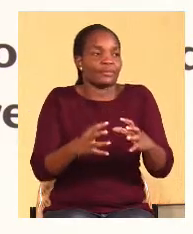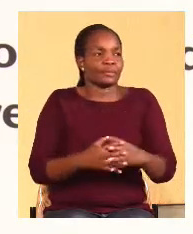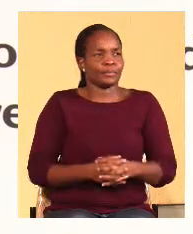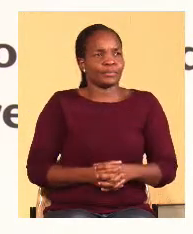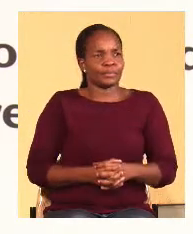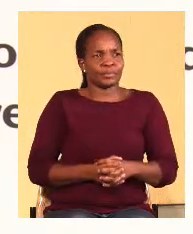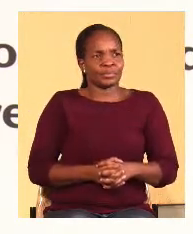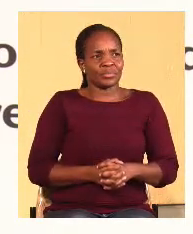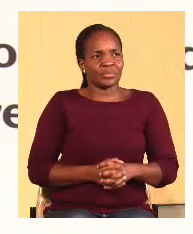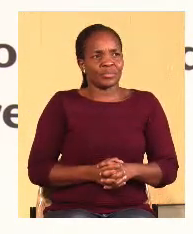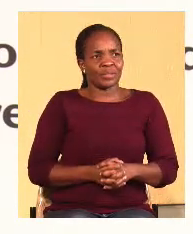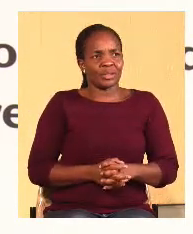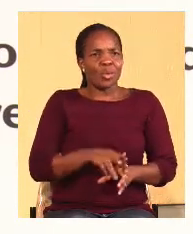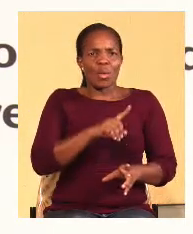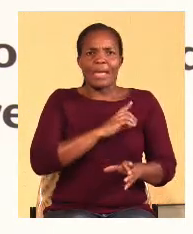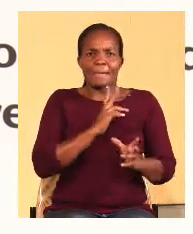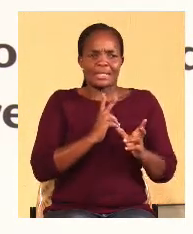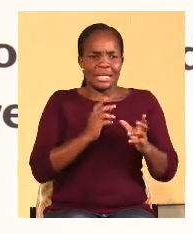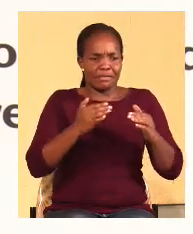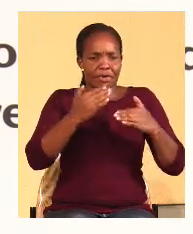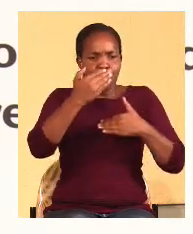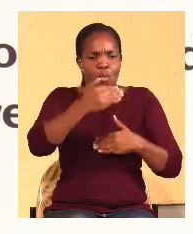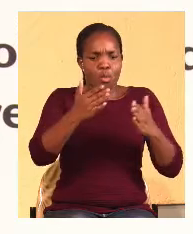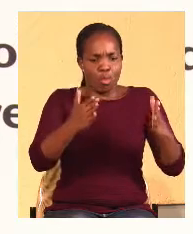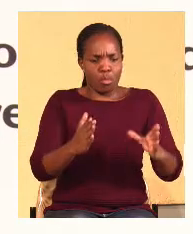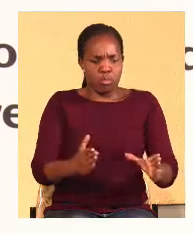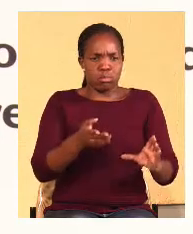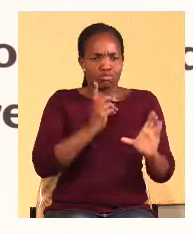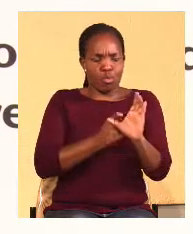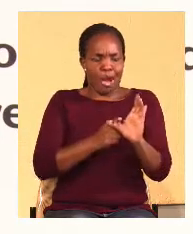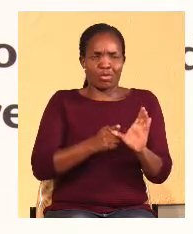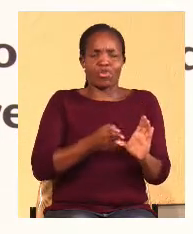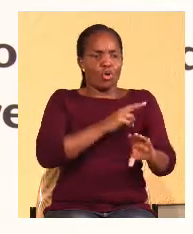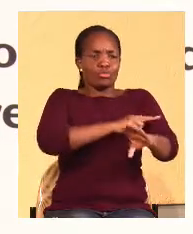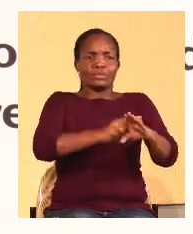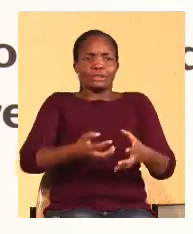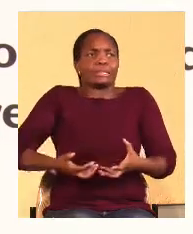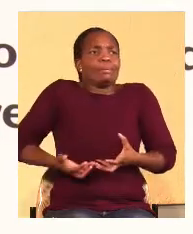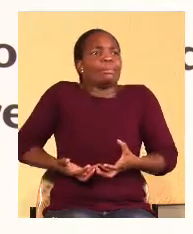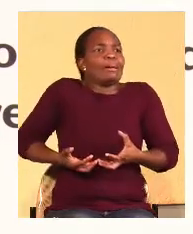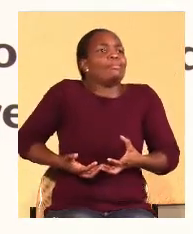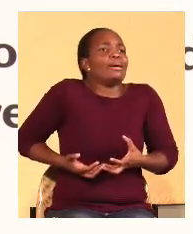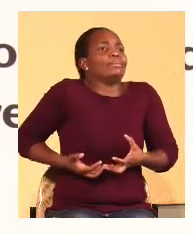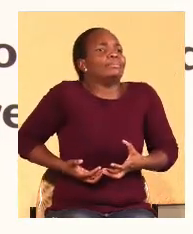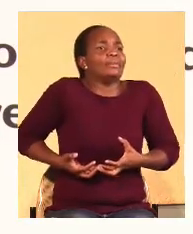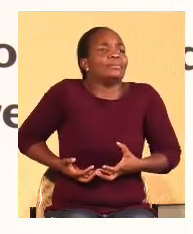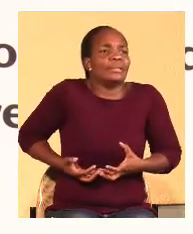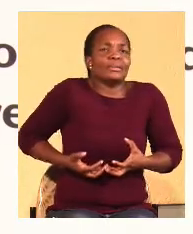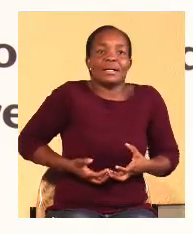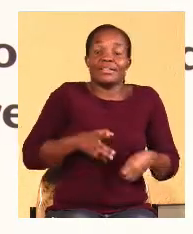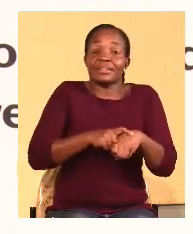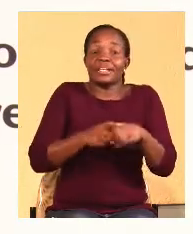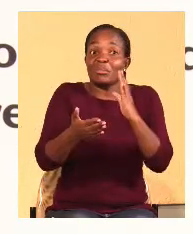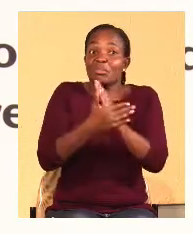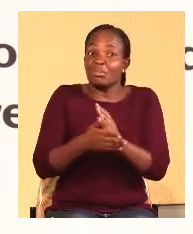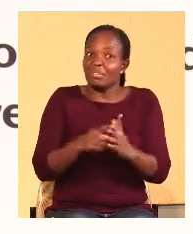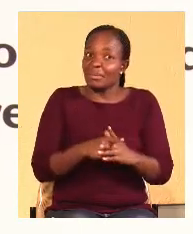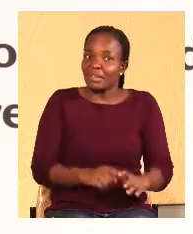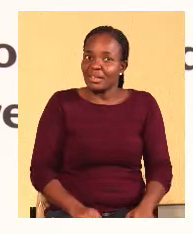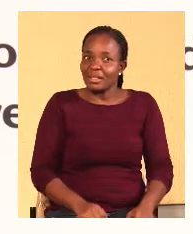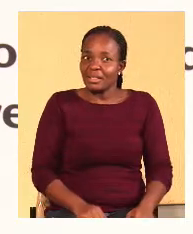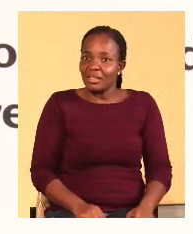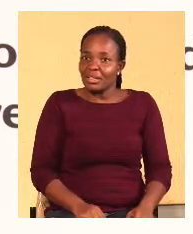be with a box of alcohol on the street that they have bought pre-lockdown on the 27th of March. I would not